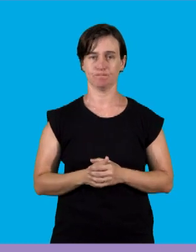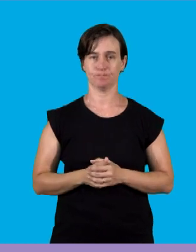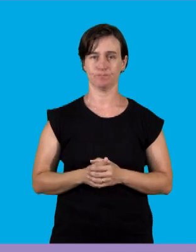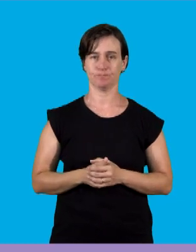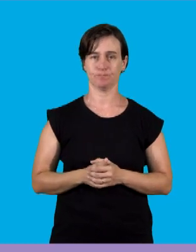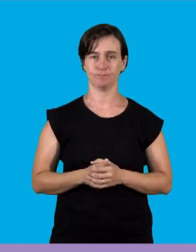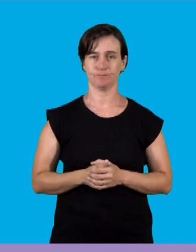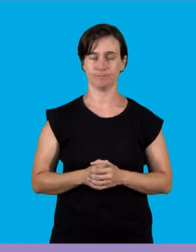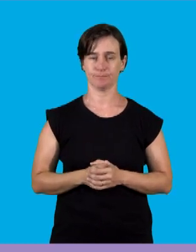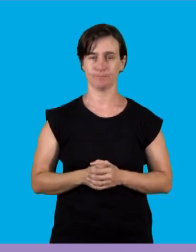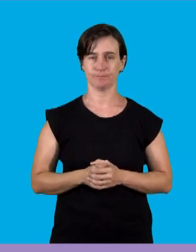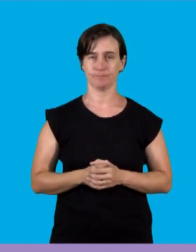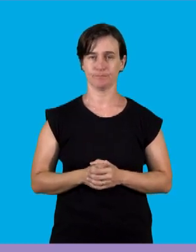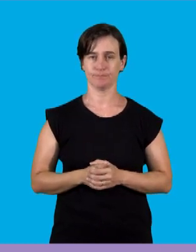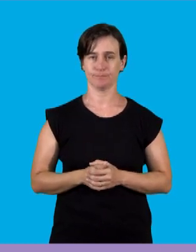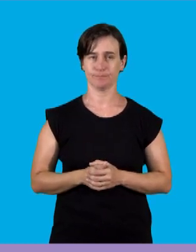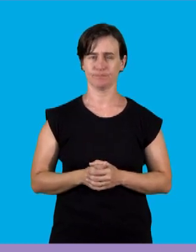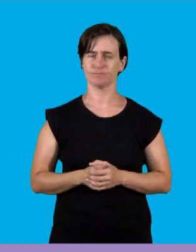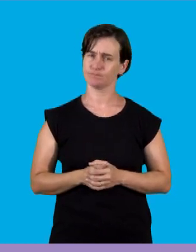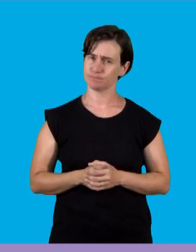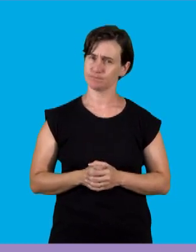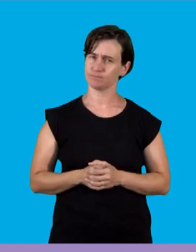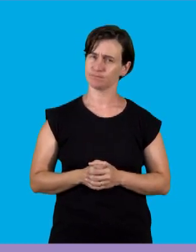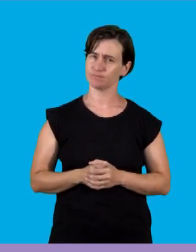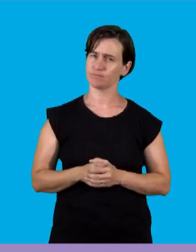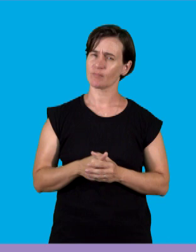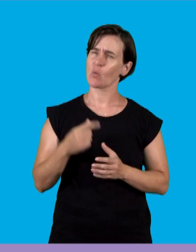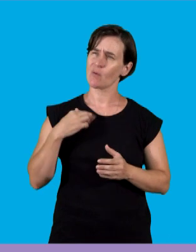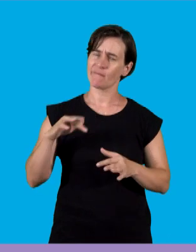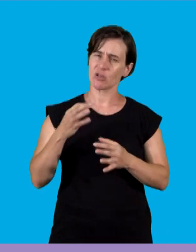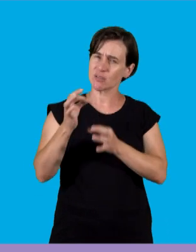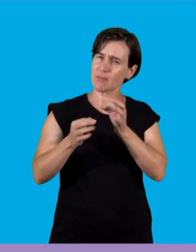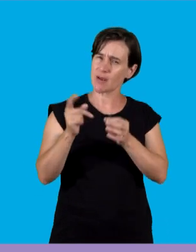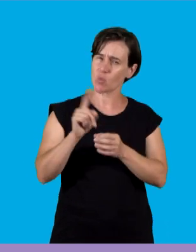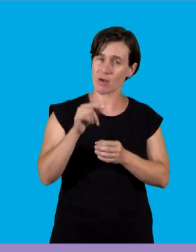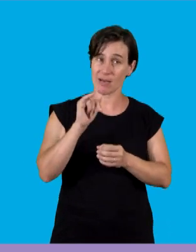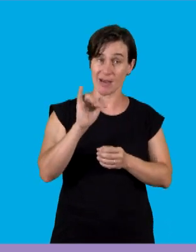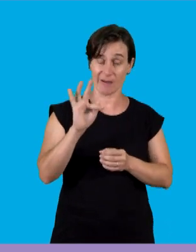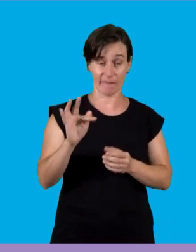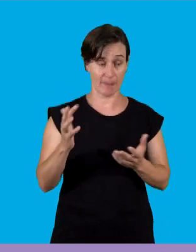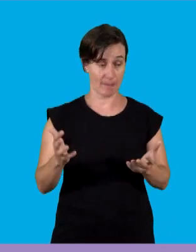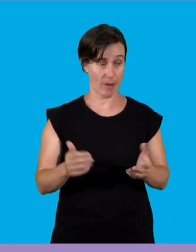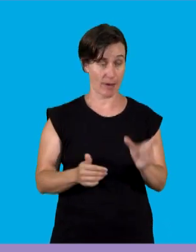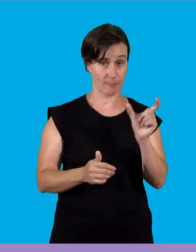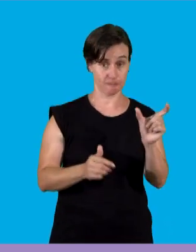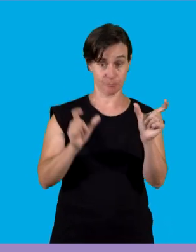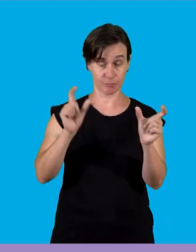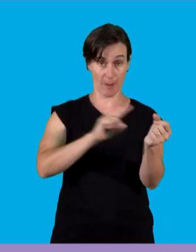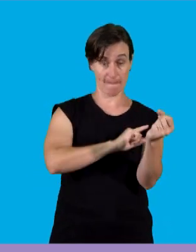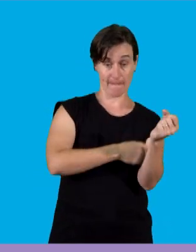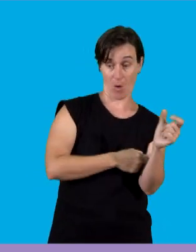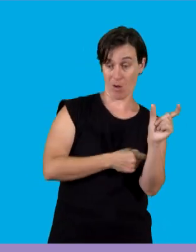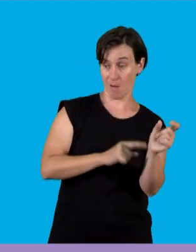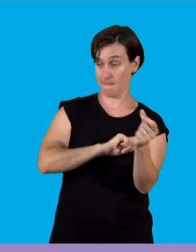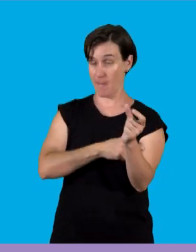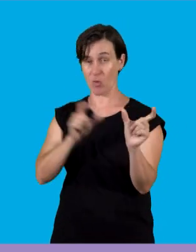squared. Now, do we remember what we said about powers or bases that are raised to the